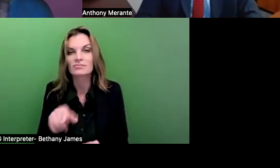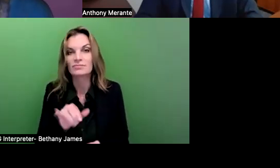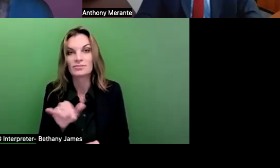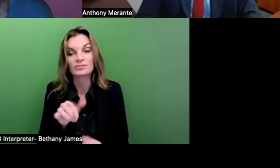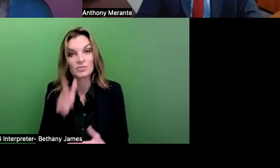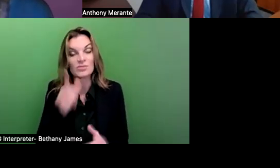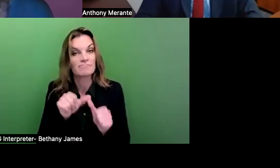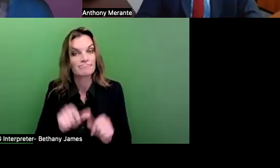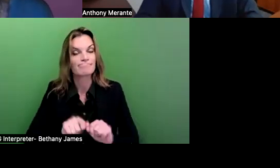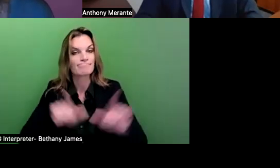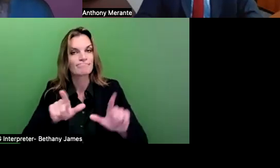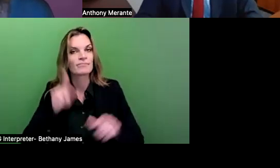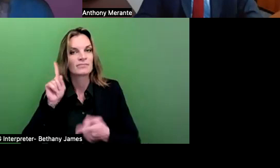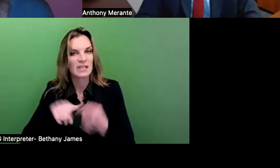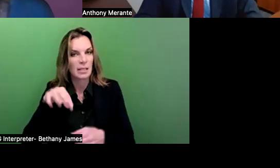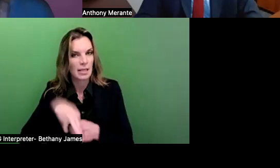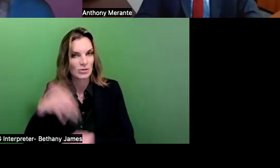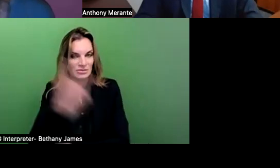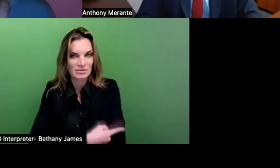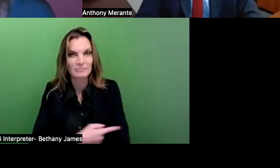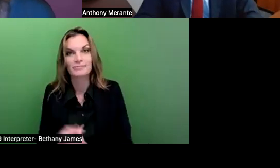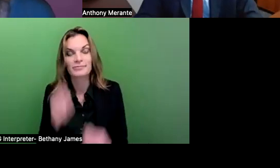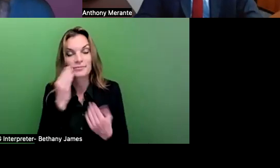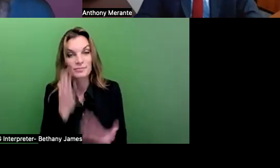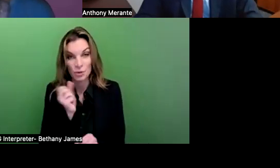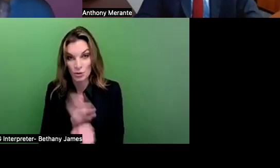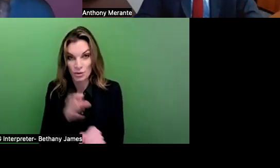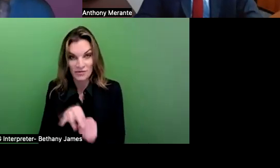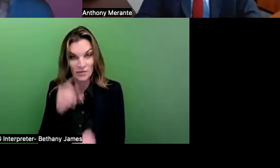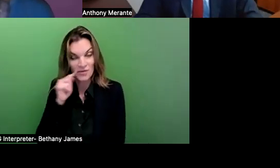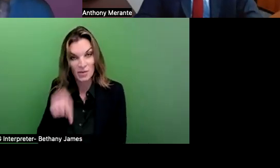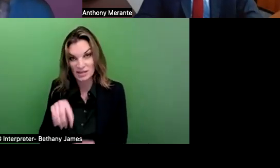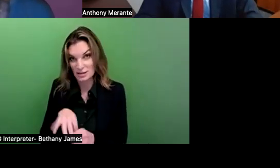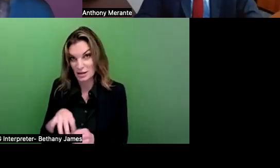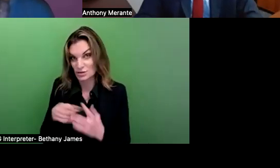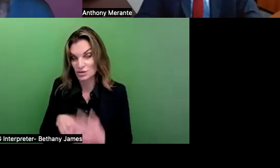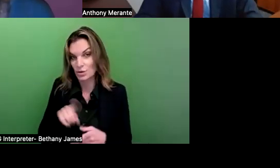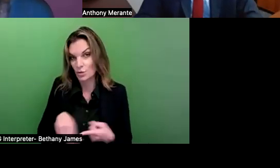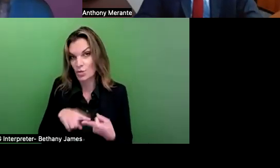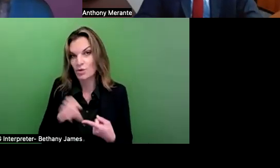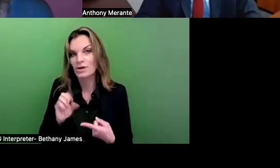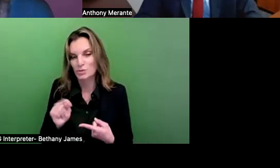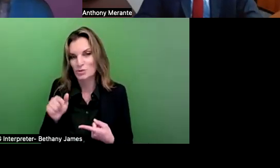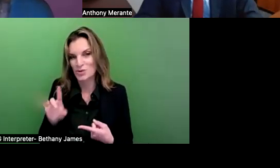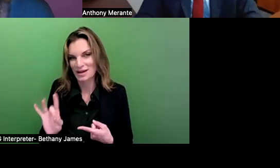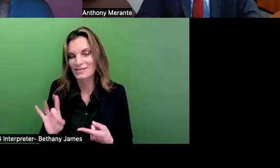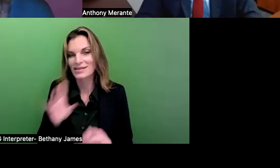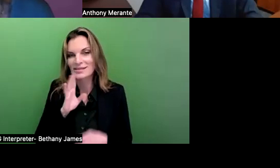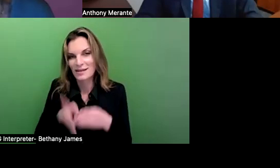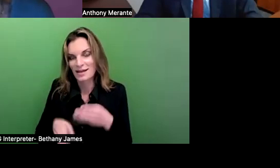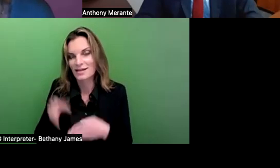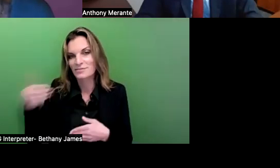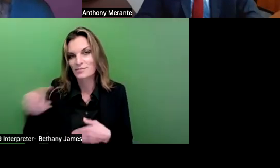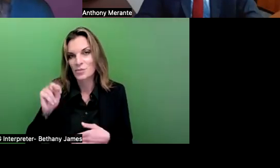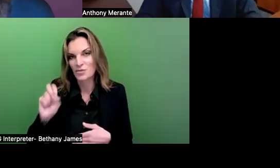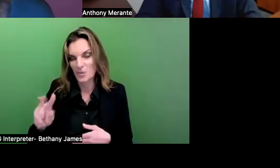Day. I remind everyone that early voting for this election starts on October 28th and ends on November